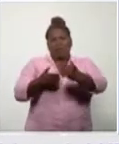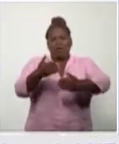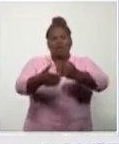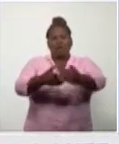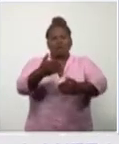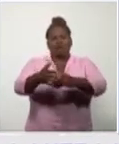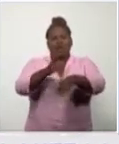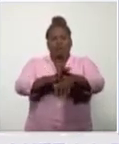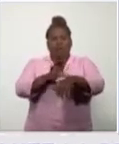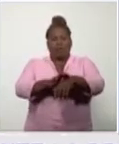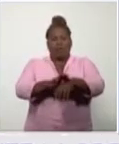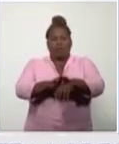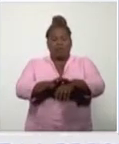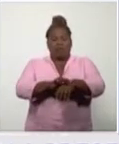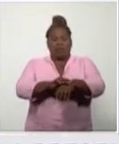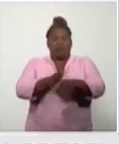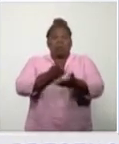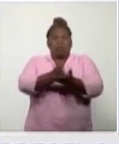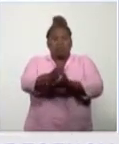evolution of the pandemic.